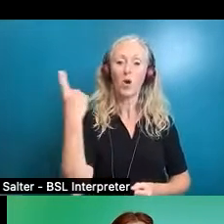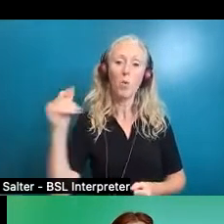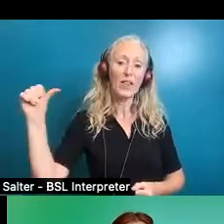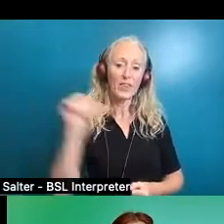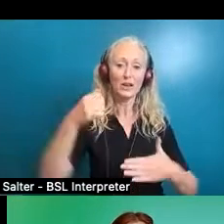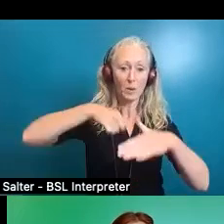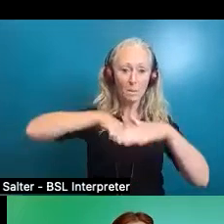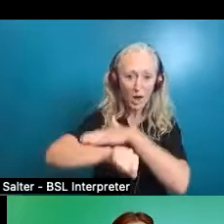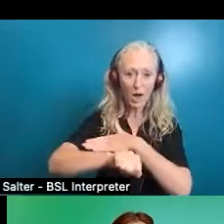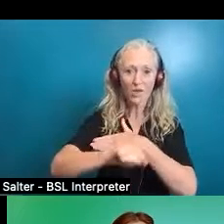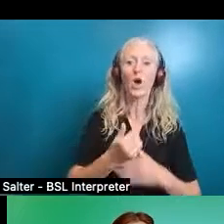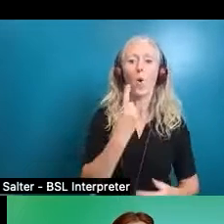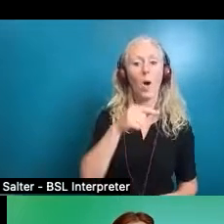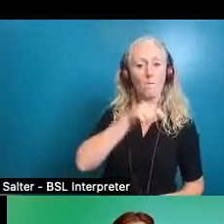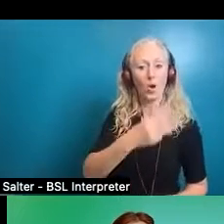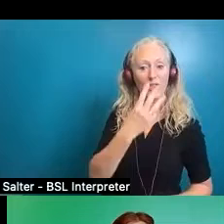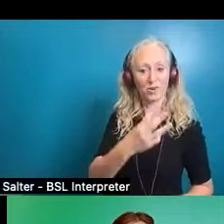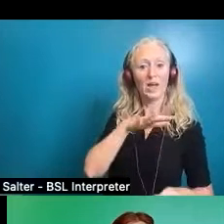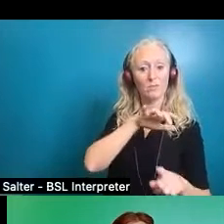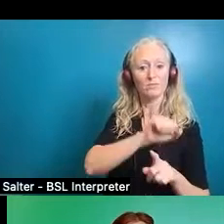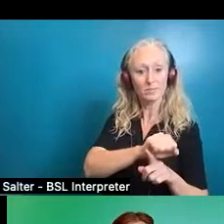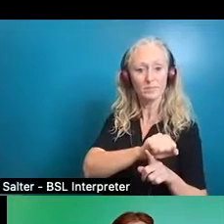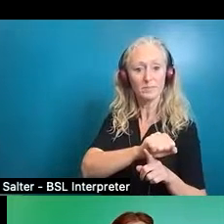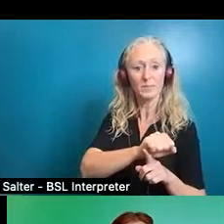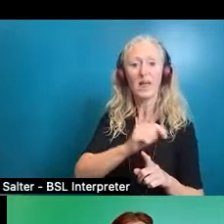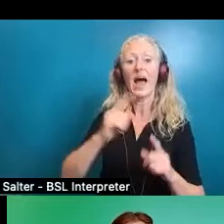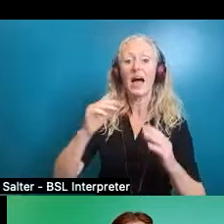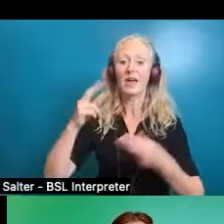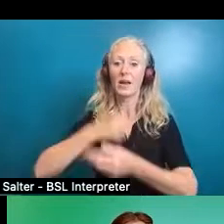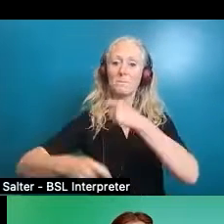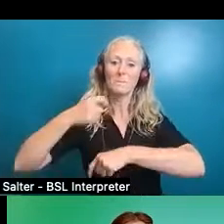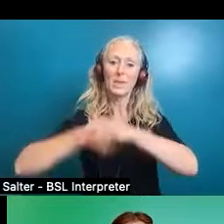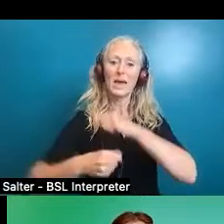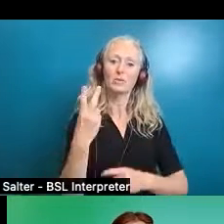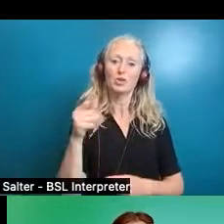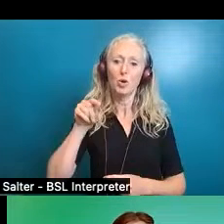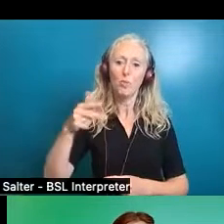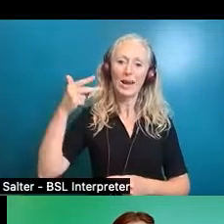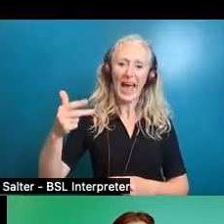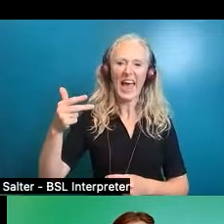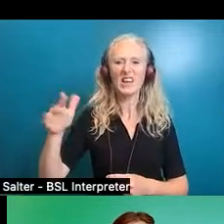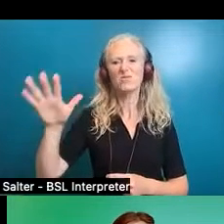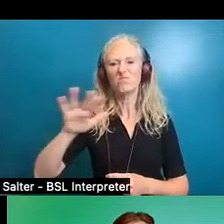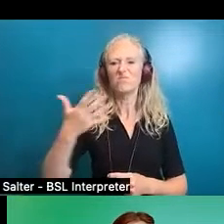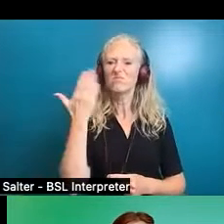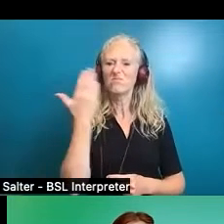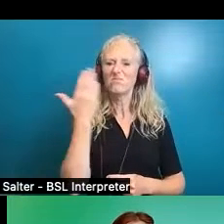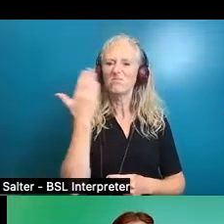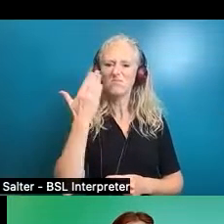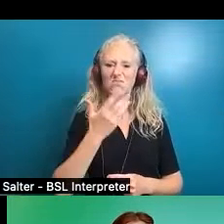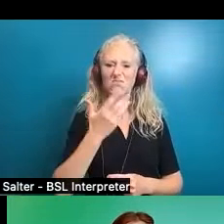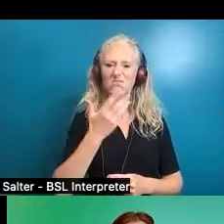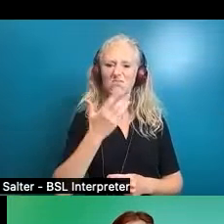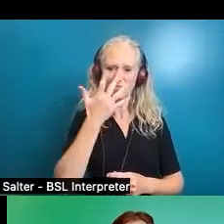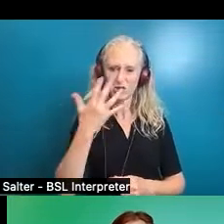to 2.8 per thousand at school age. And of those, Usher's is the most common